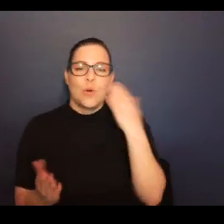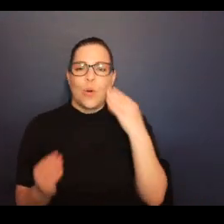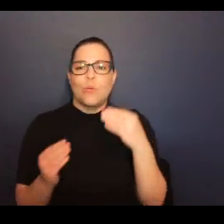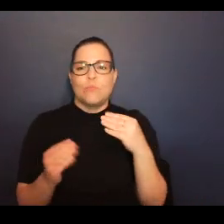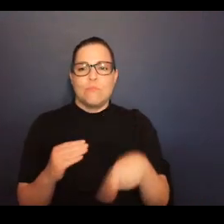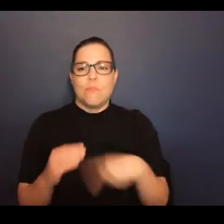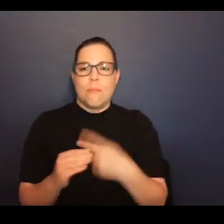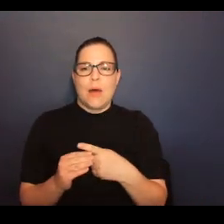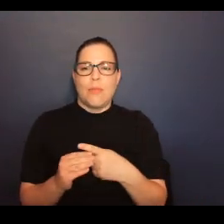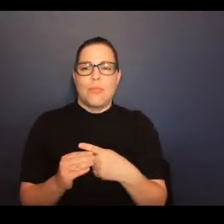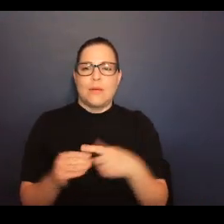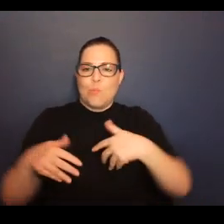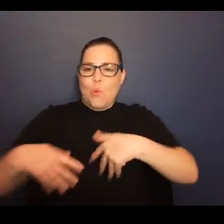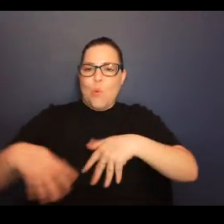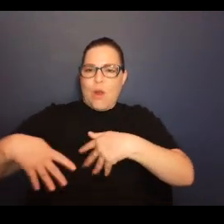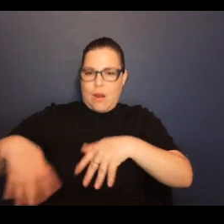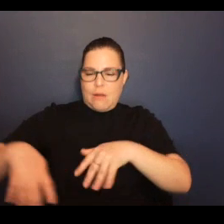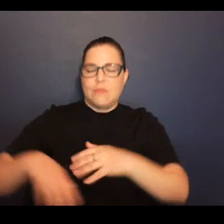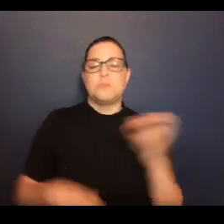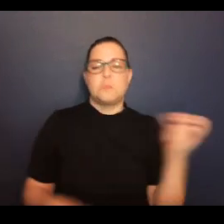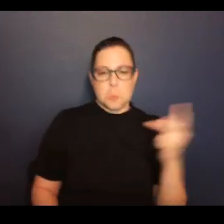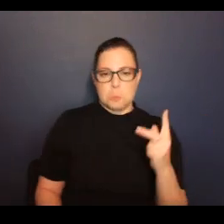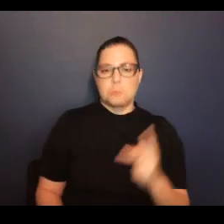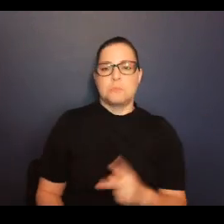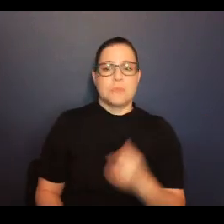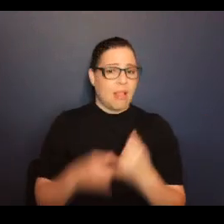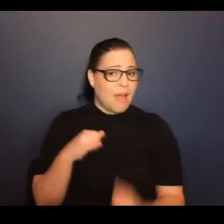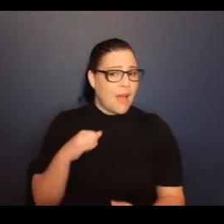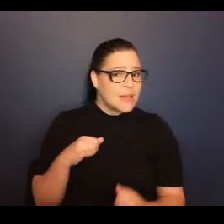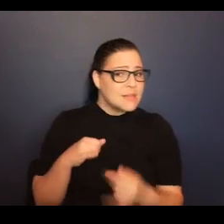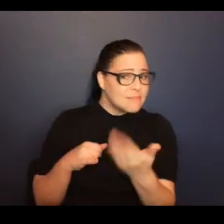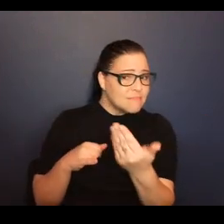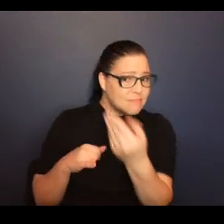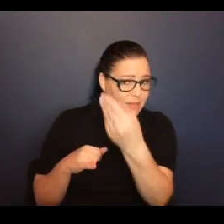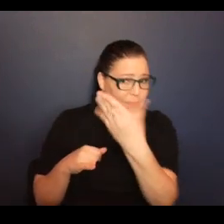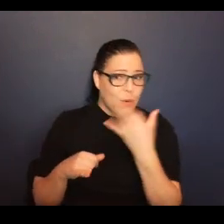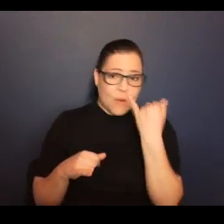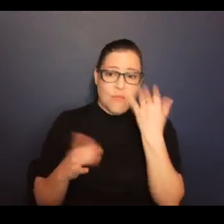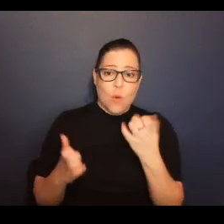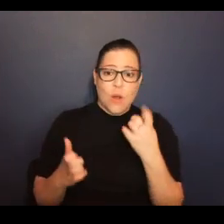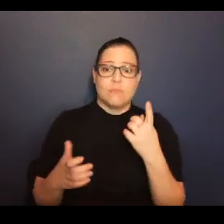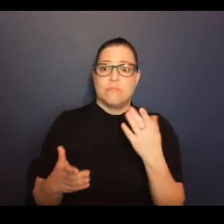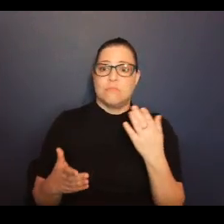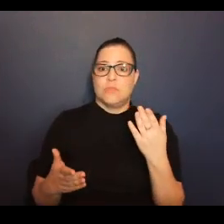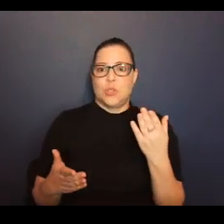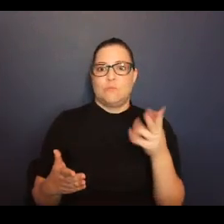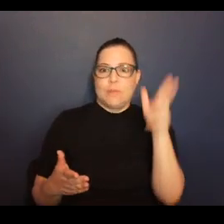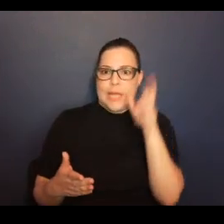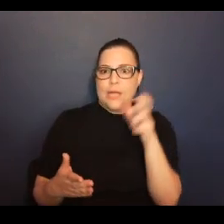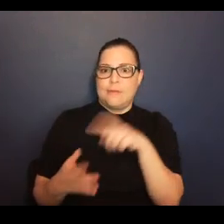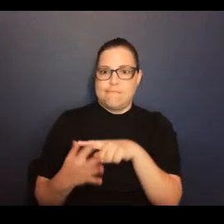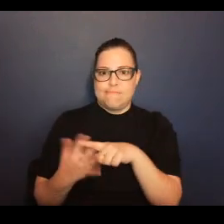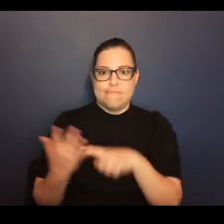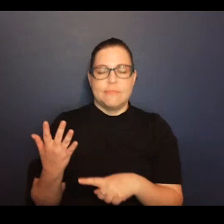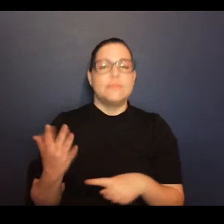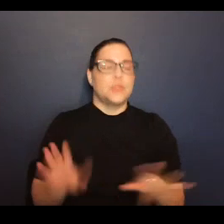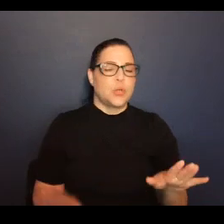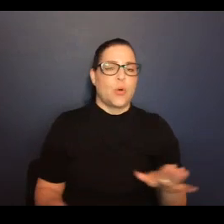parade. Okay. Last call, anything else from my colleagues? So having heard that, so that's